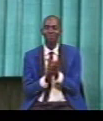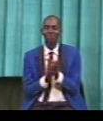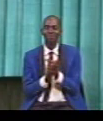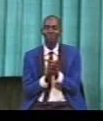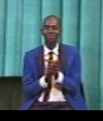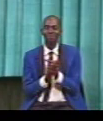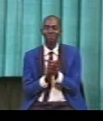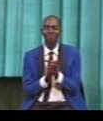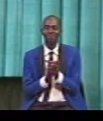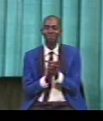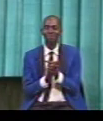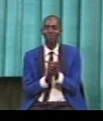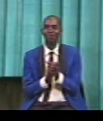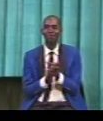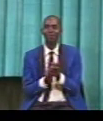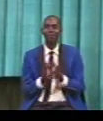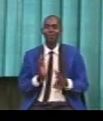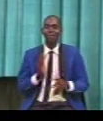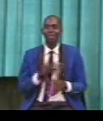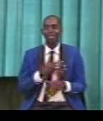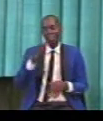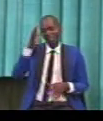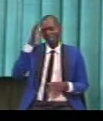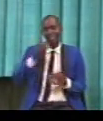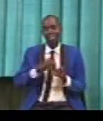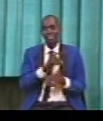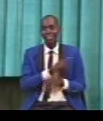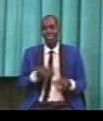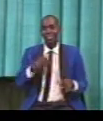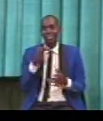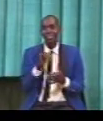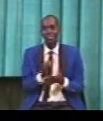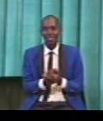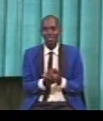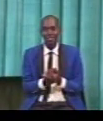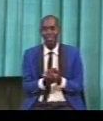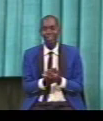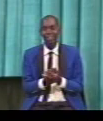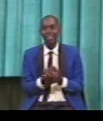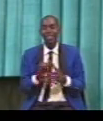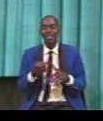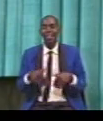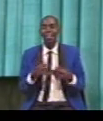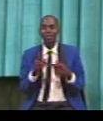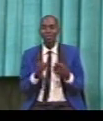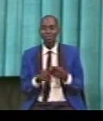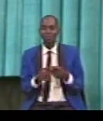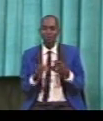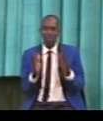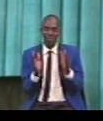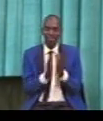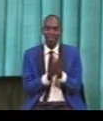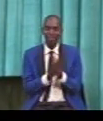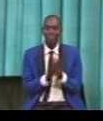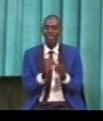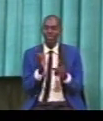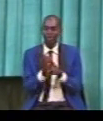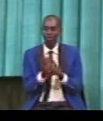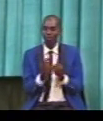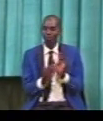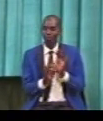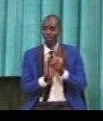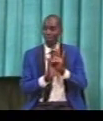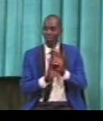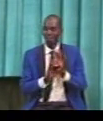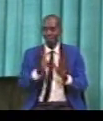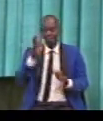Wait. Our Father and the Lord said, how to clap is this. Imagine that the devil is standing before you.